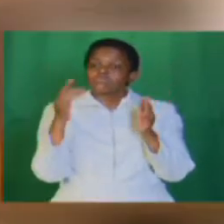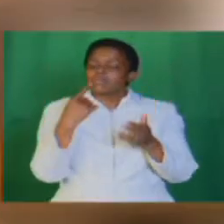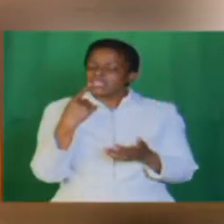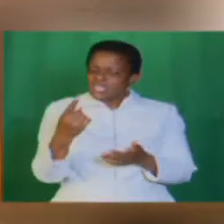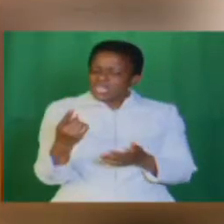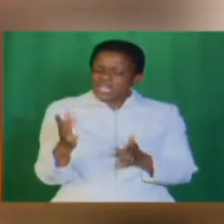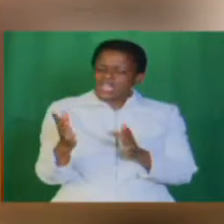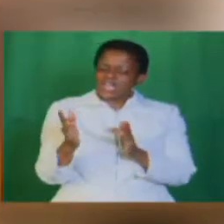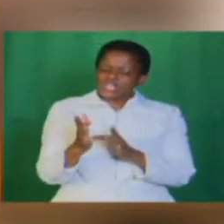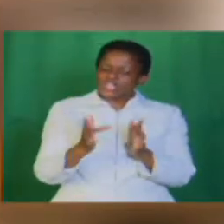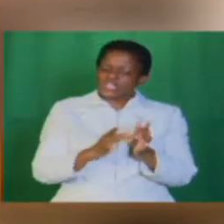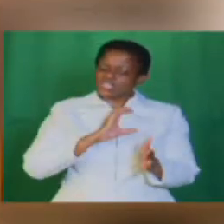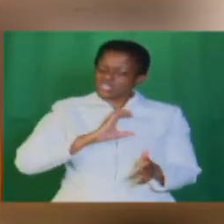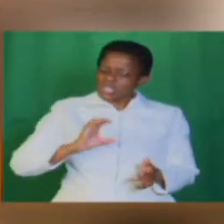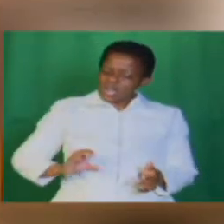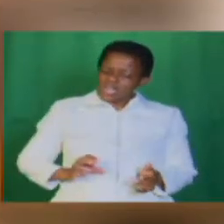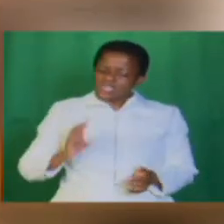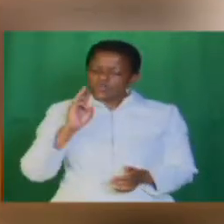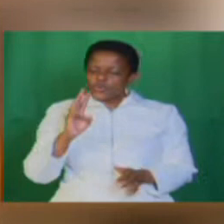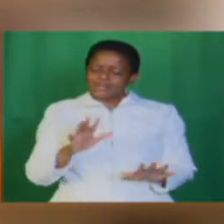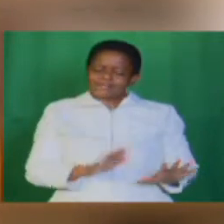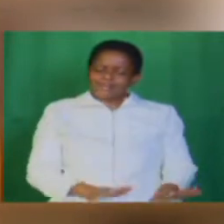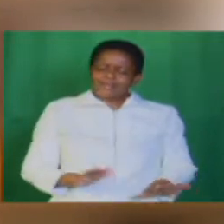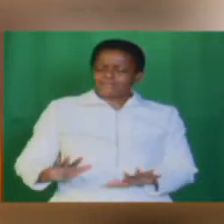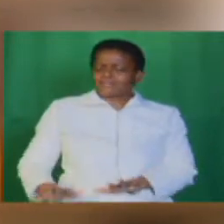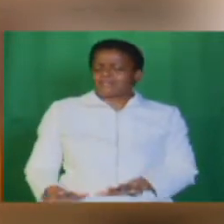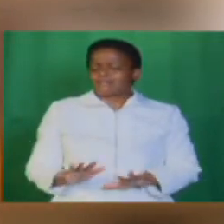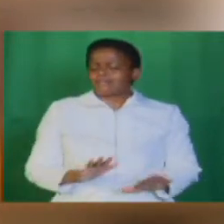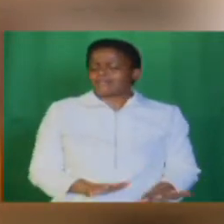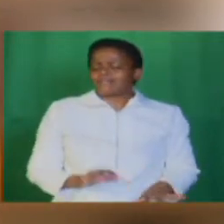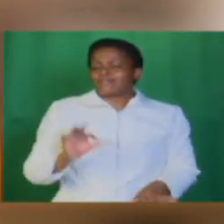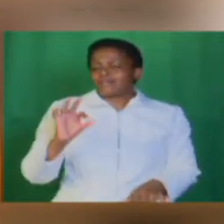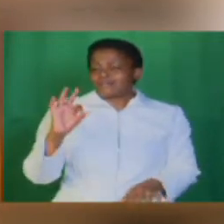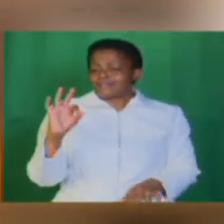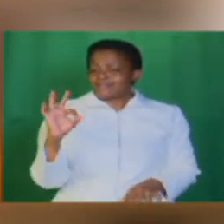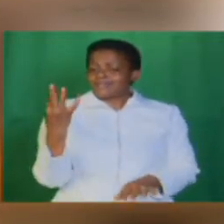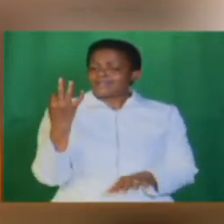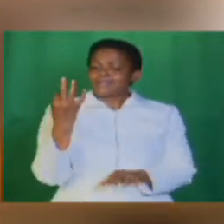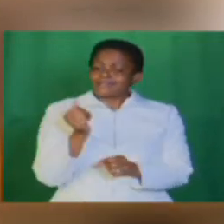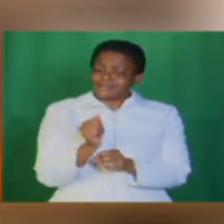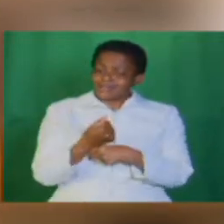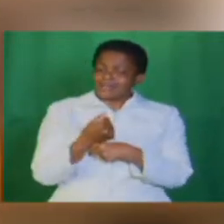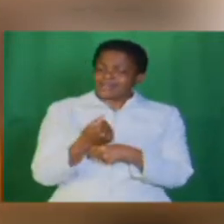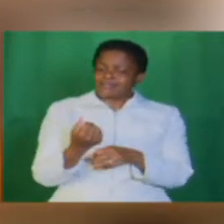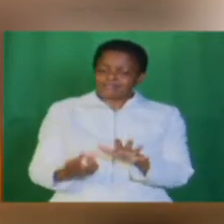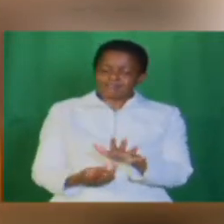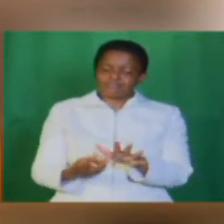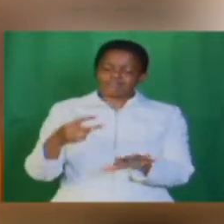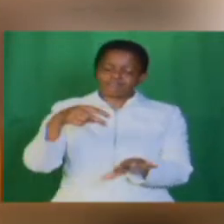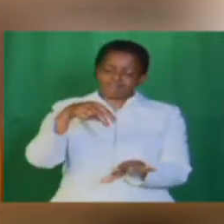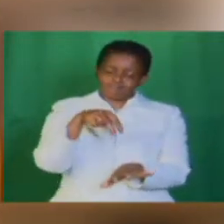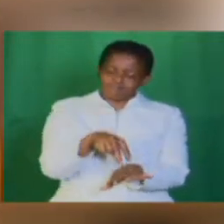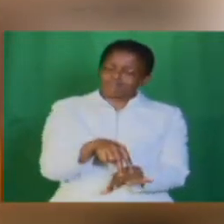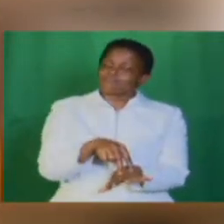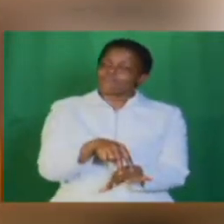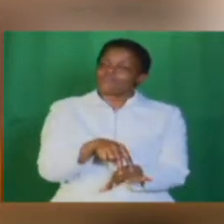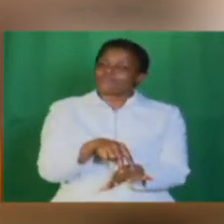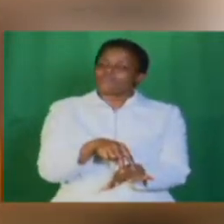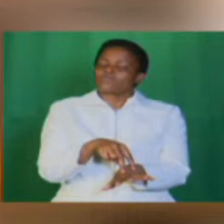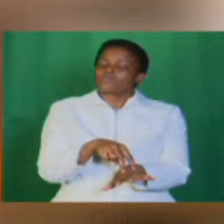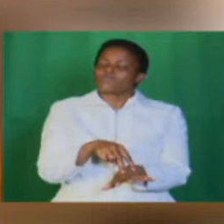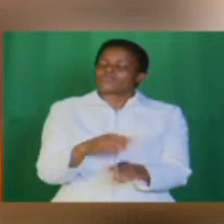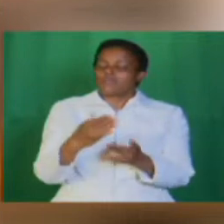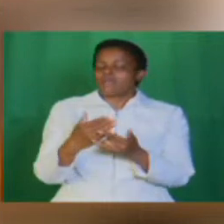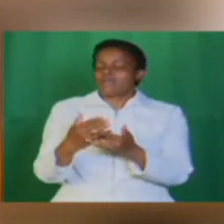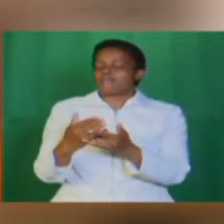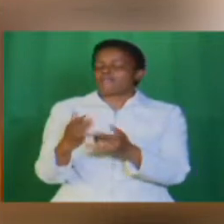suffer and on the third day rise from the dead, to give them a full understanding of that